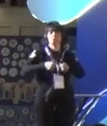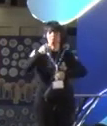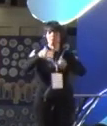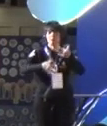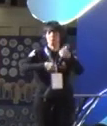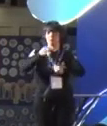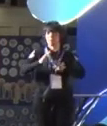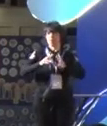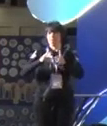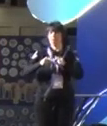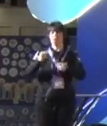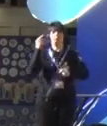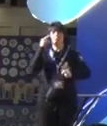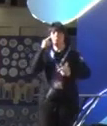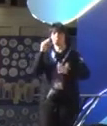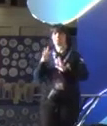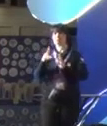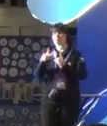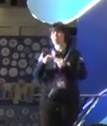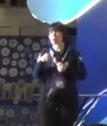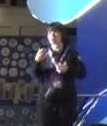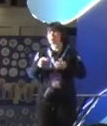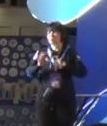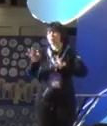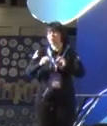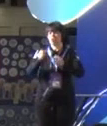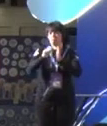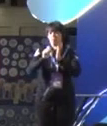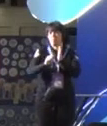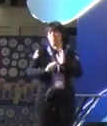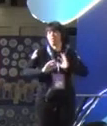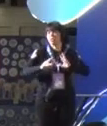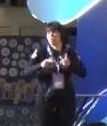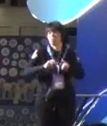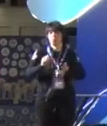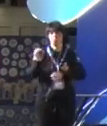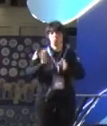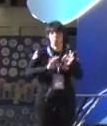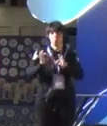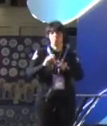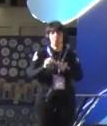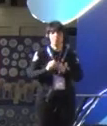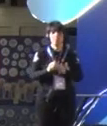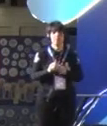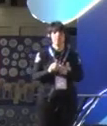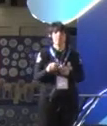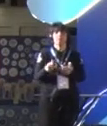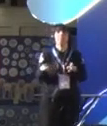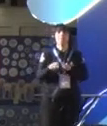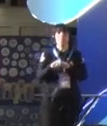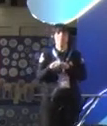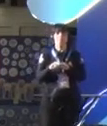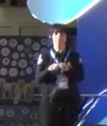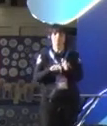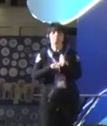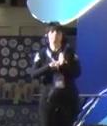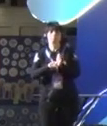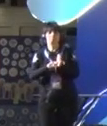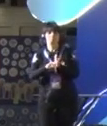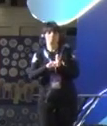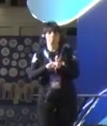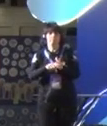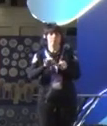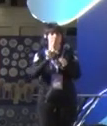every project I had done was somehow inspired by a piece of academic research which showed I was right, which is simply not